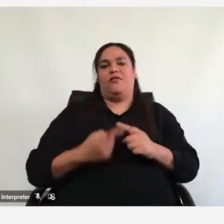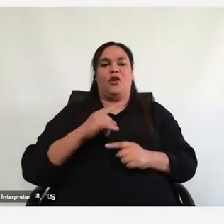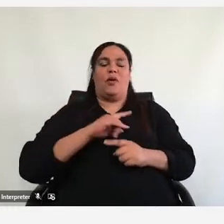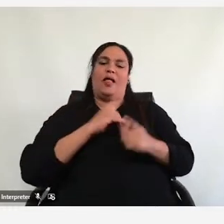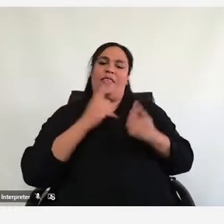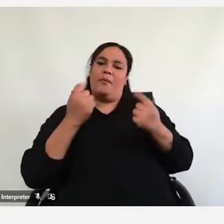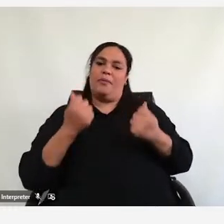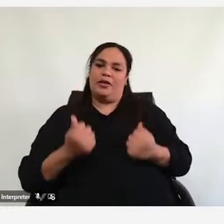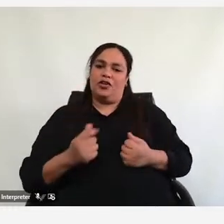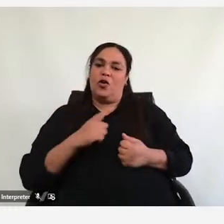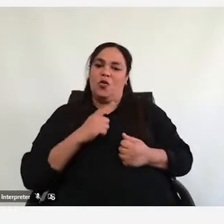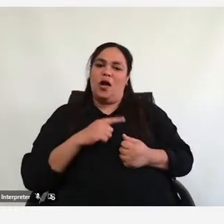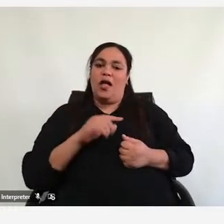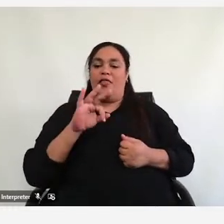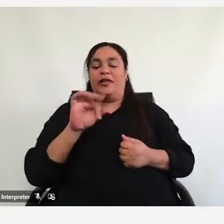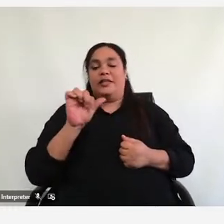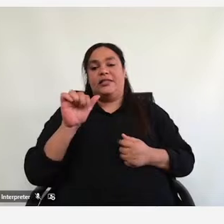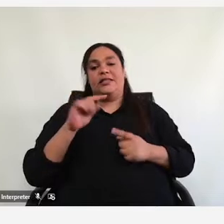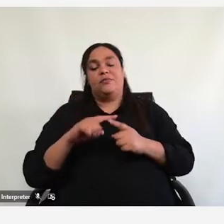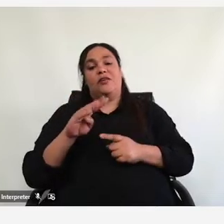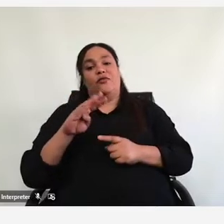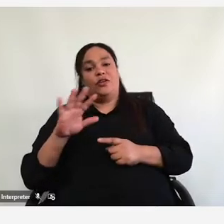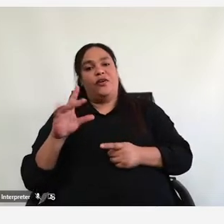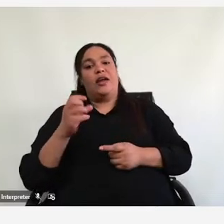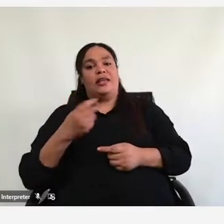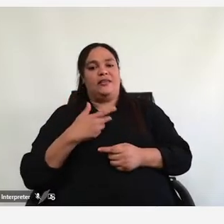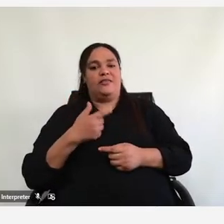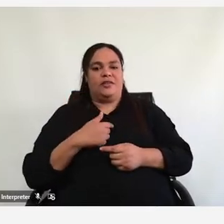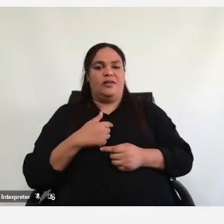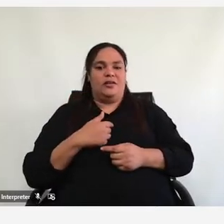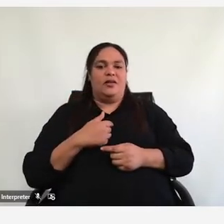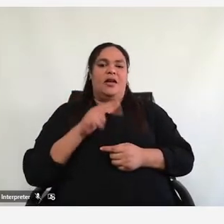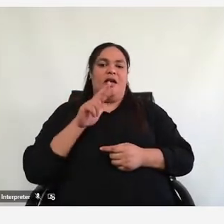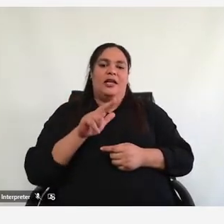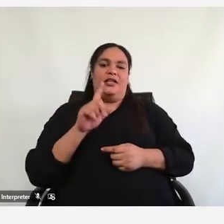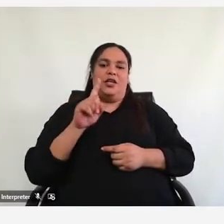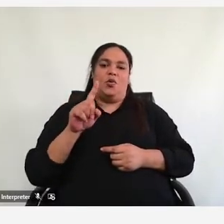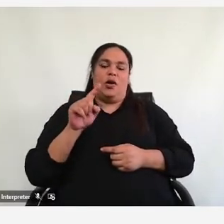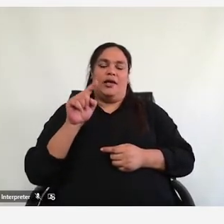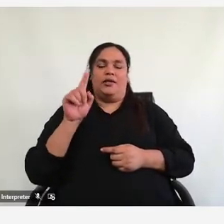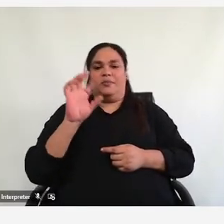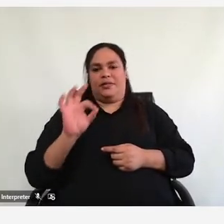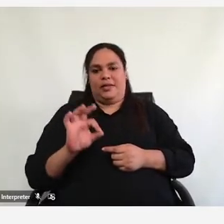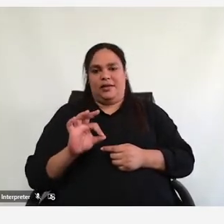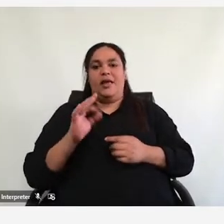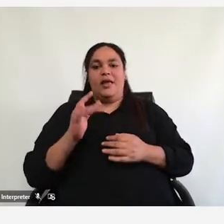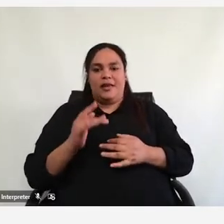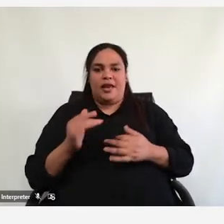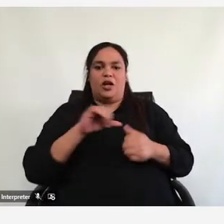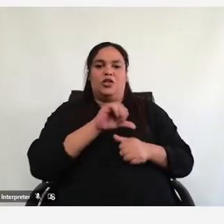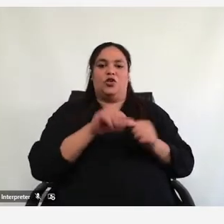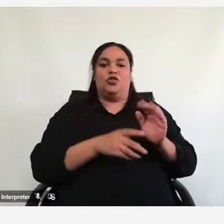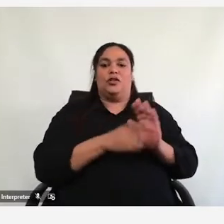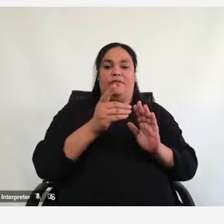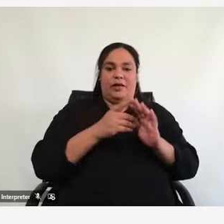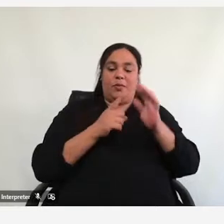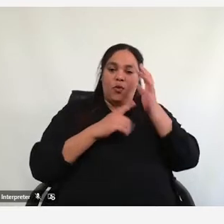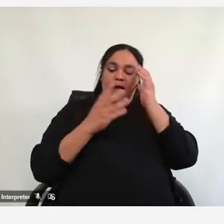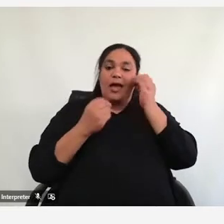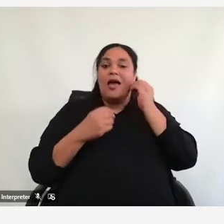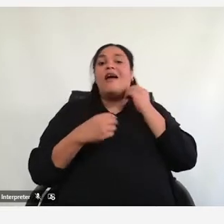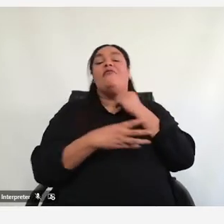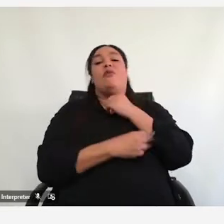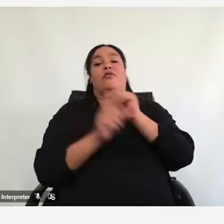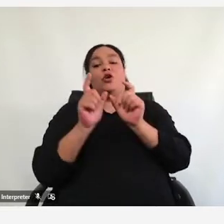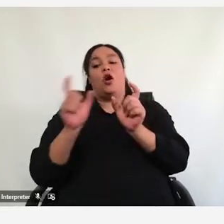budget, because the 36 plus the 45 gets you to 81%. Now let's get to the social development, because there's a poverty